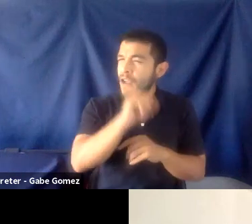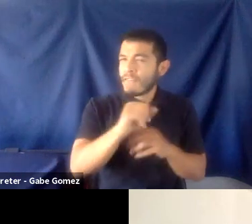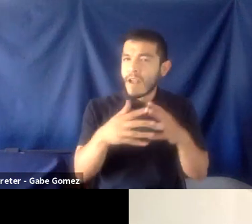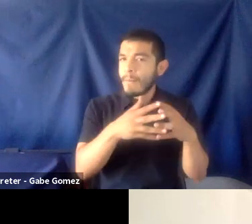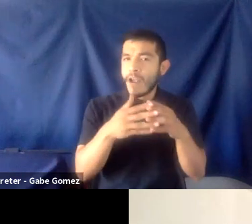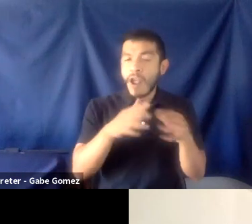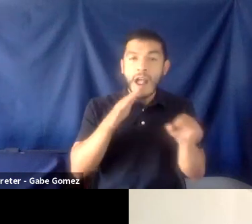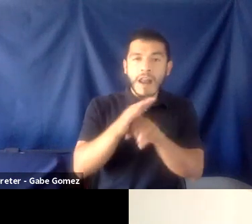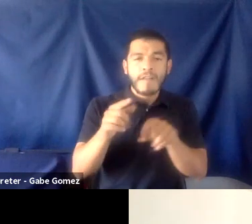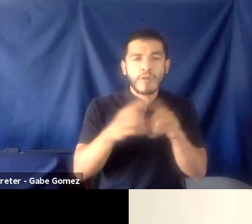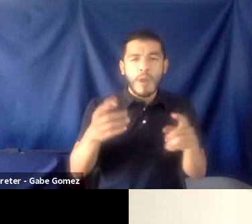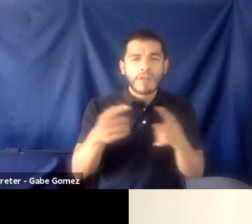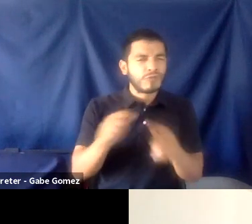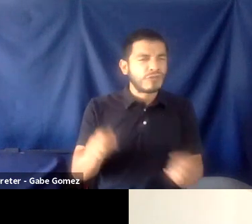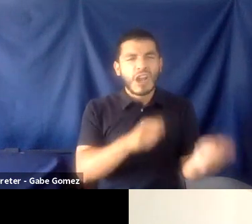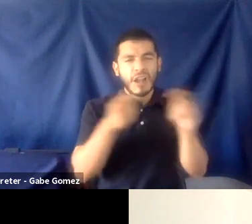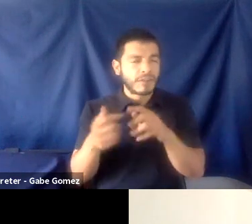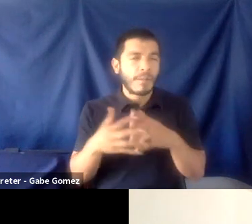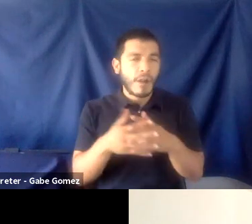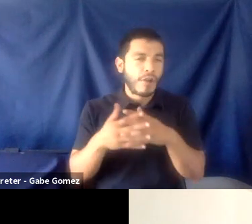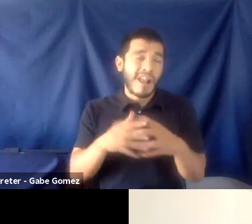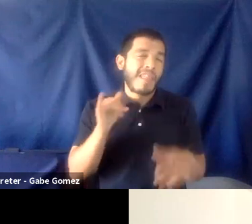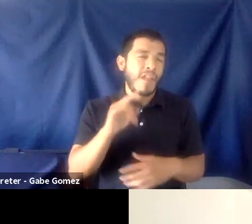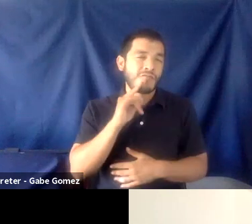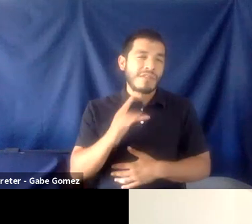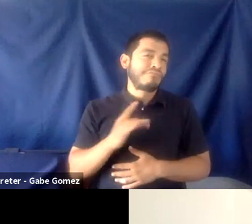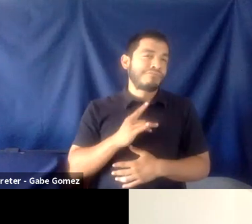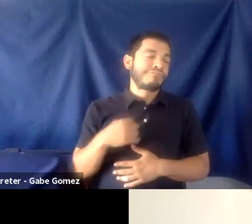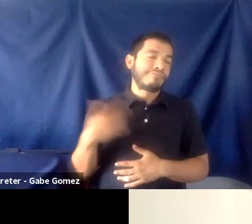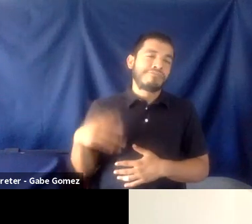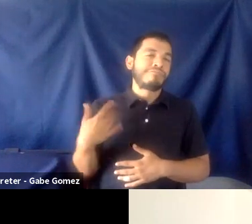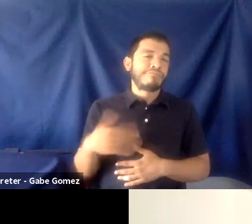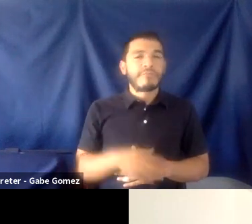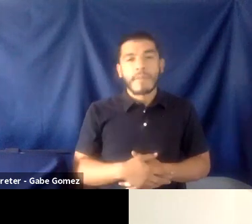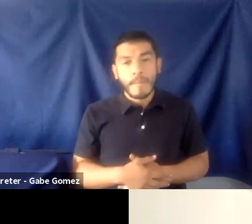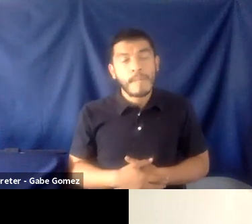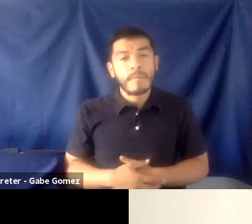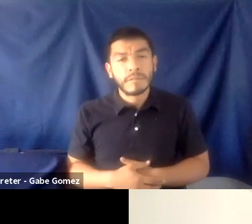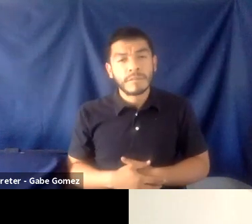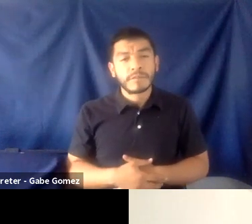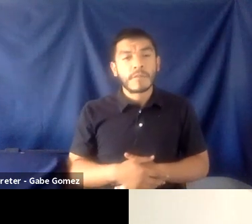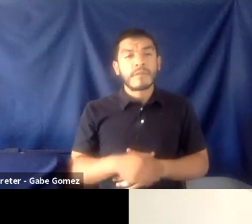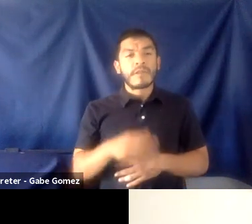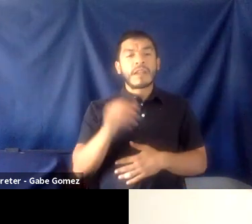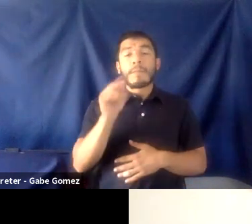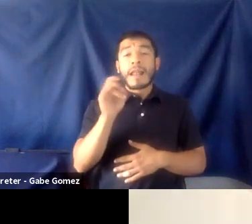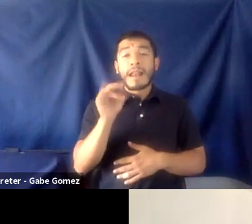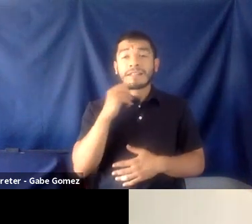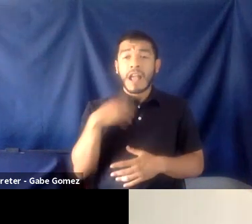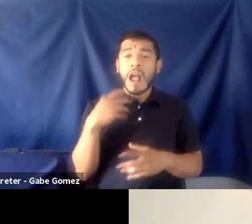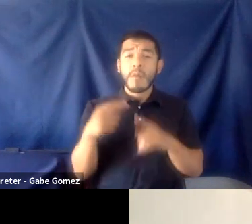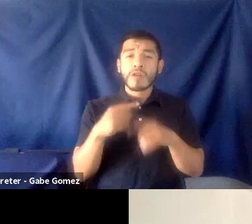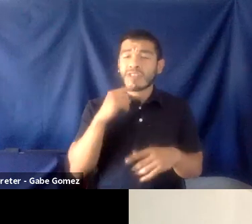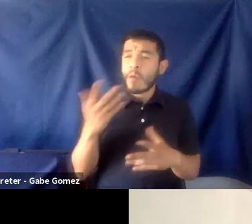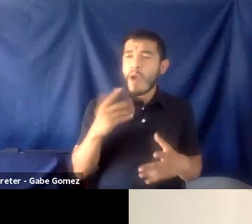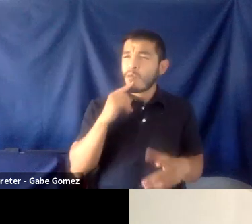to want to change it. So that really stuck with me. And I want to go, I mean, what really struck me also is